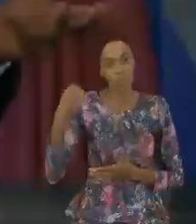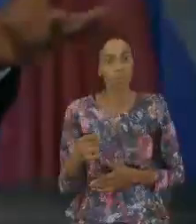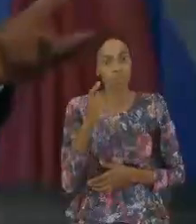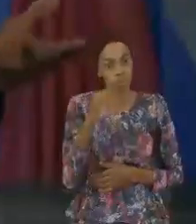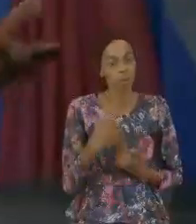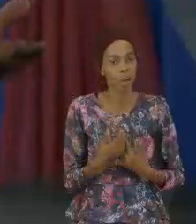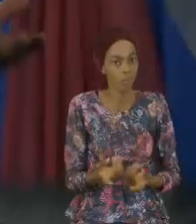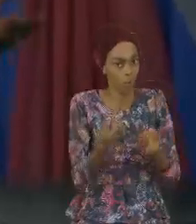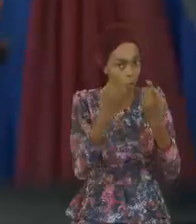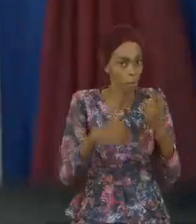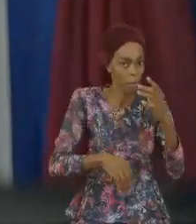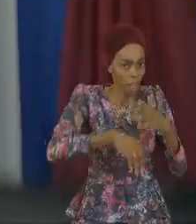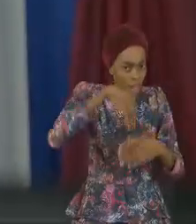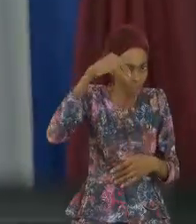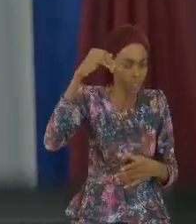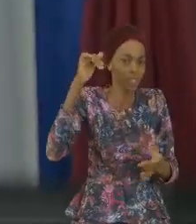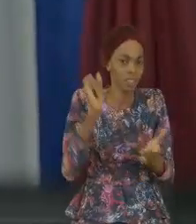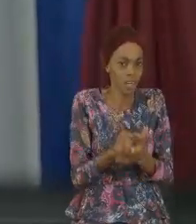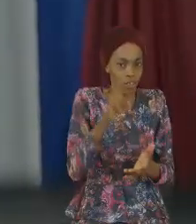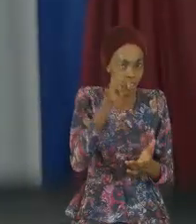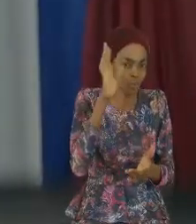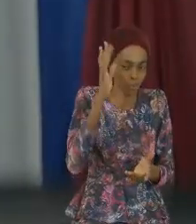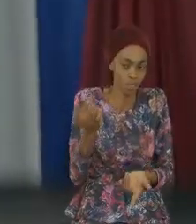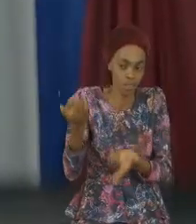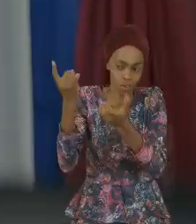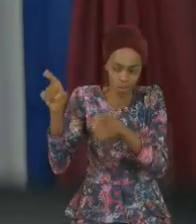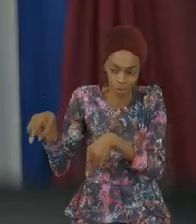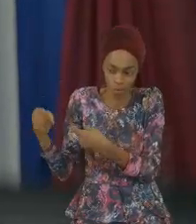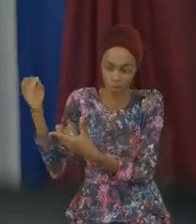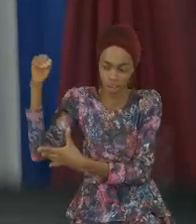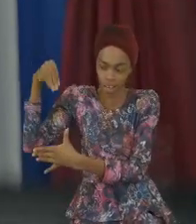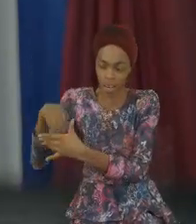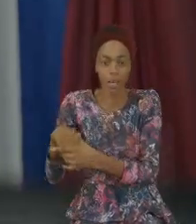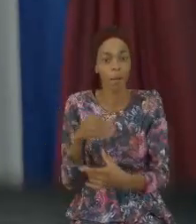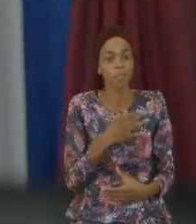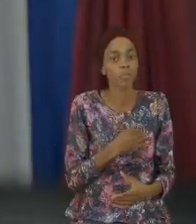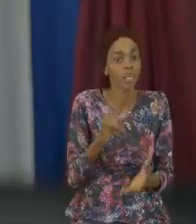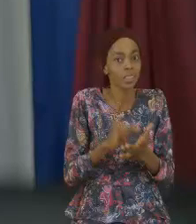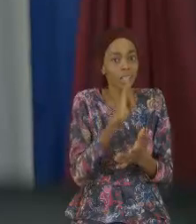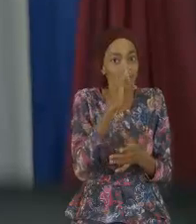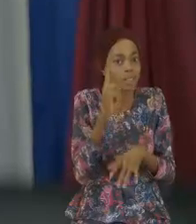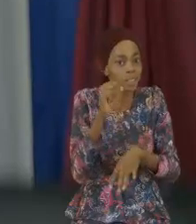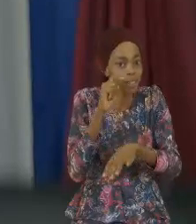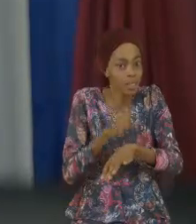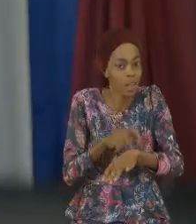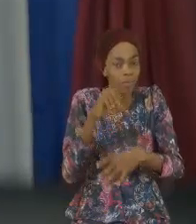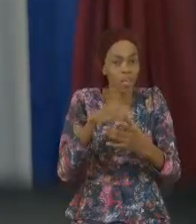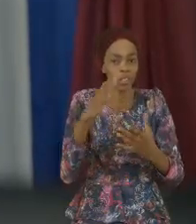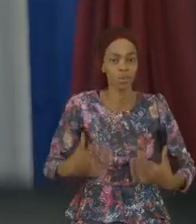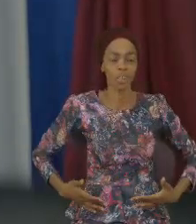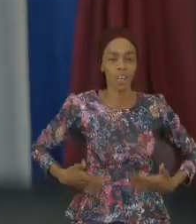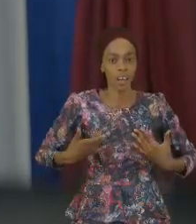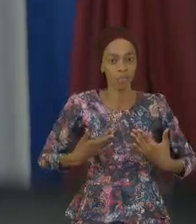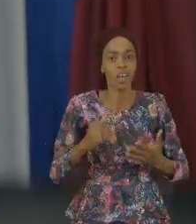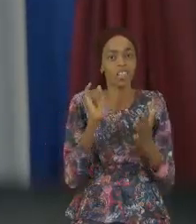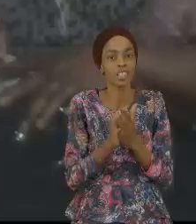out that I may go in. And this is the era in your life when